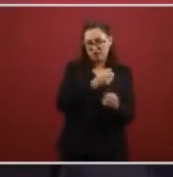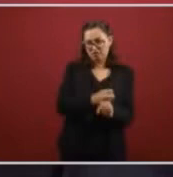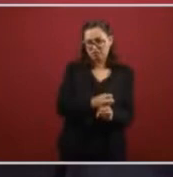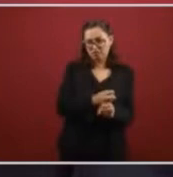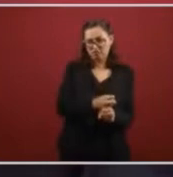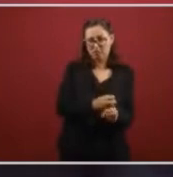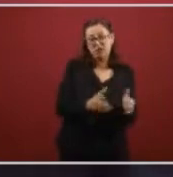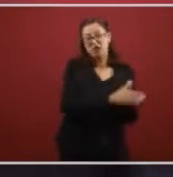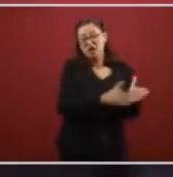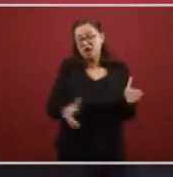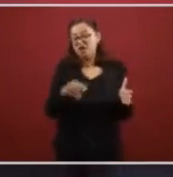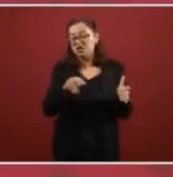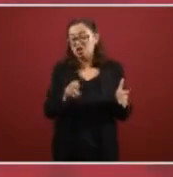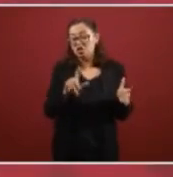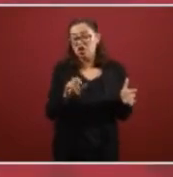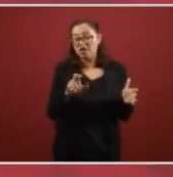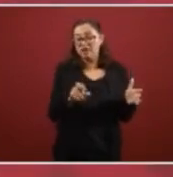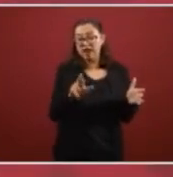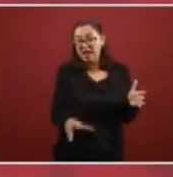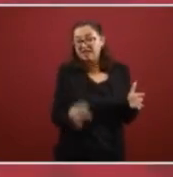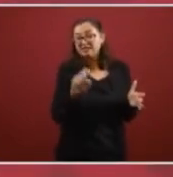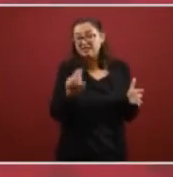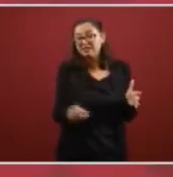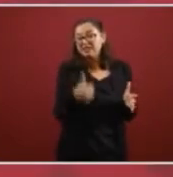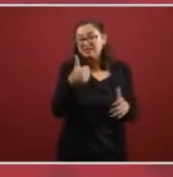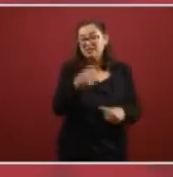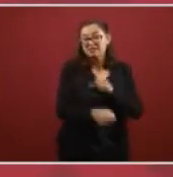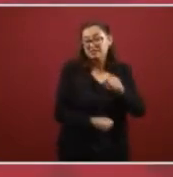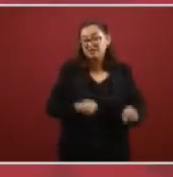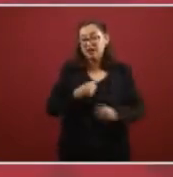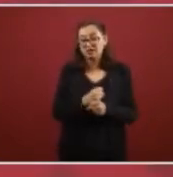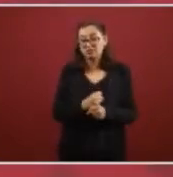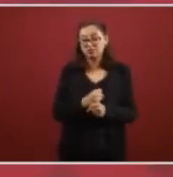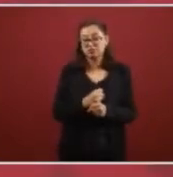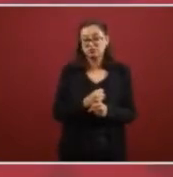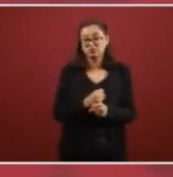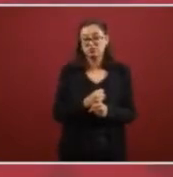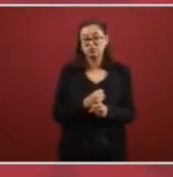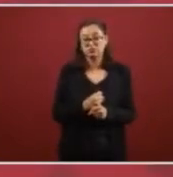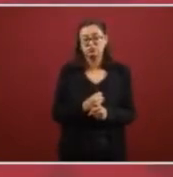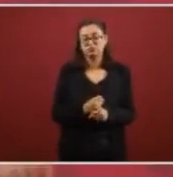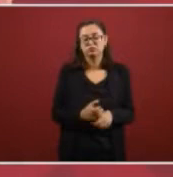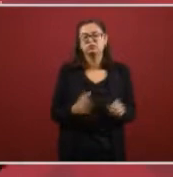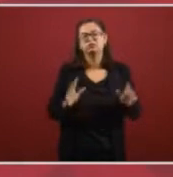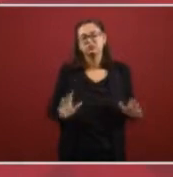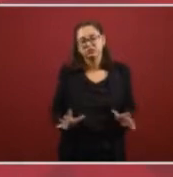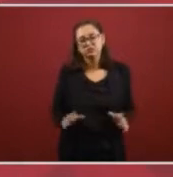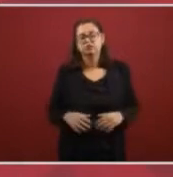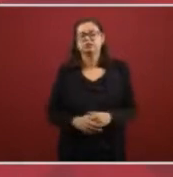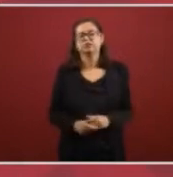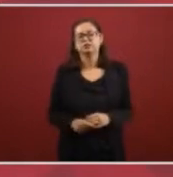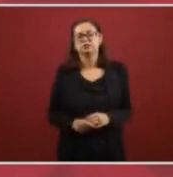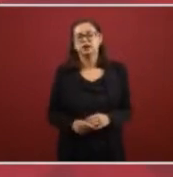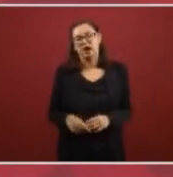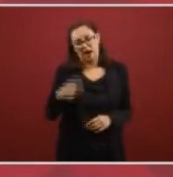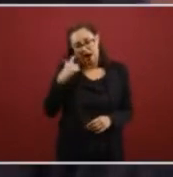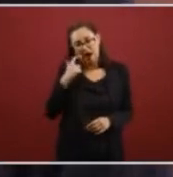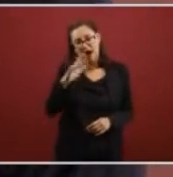Porfirismo was 34 years, and neoliberalism was 36. But let's